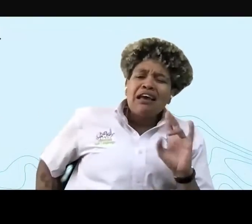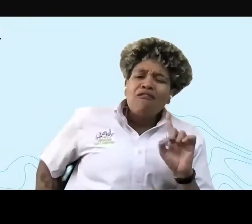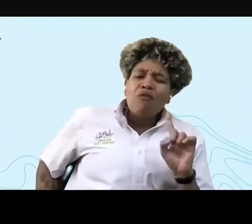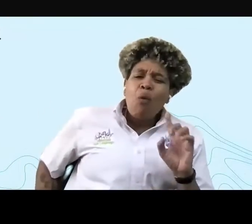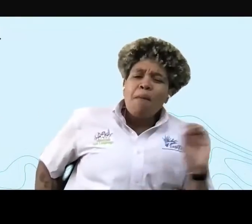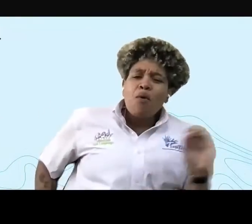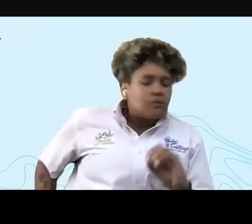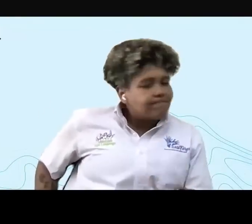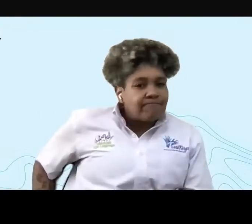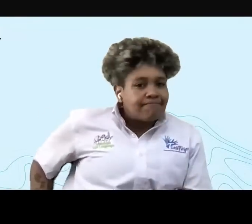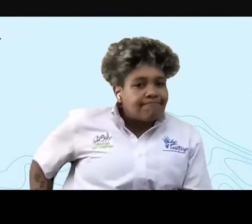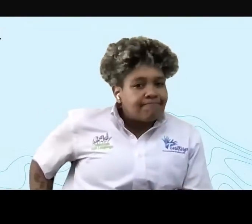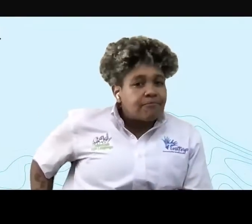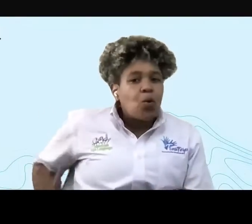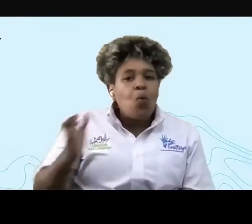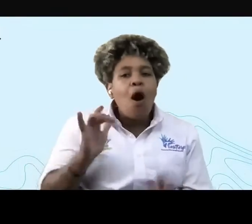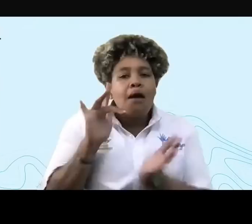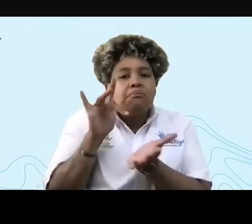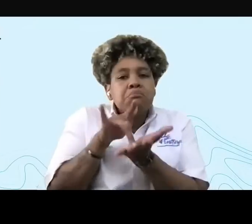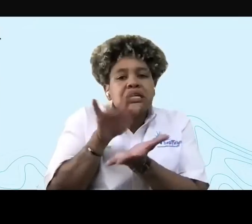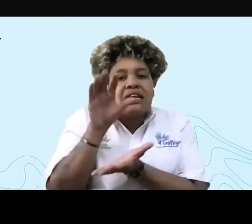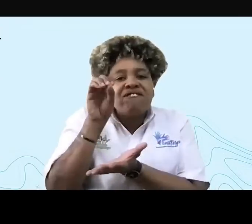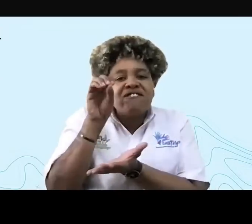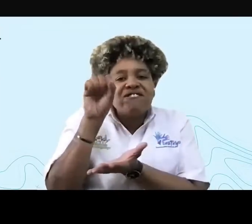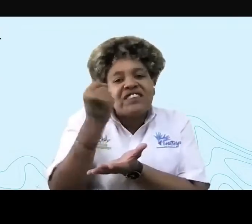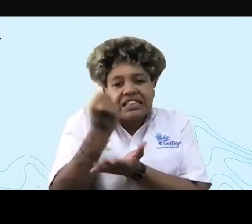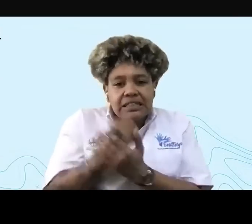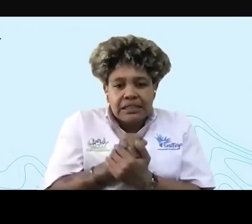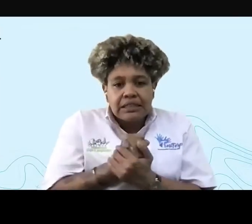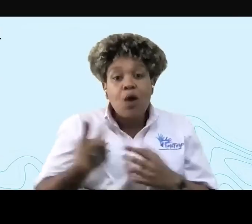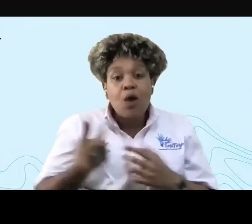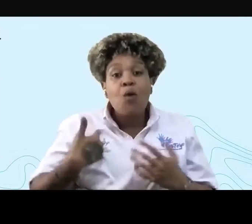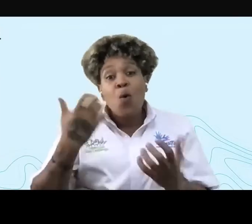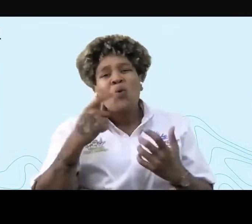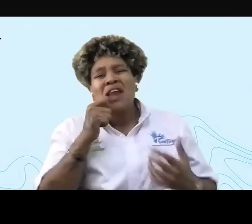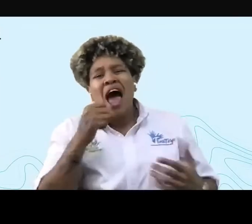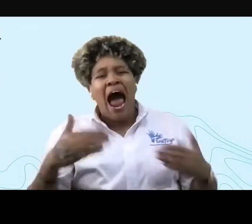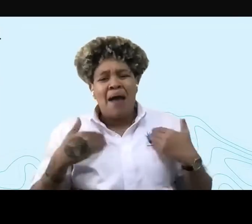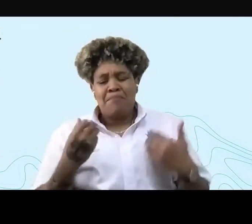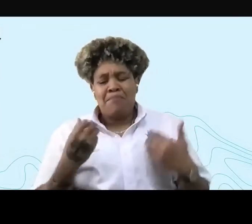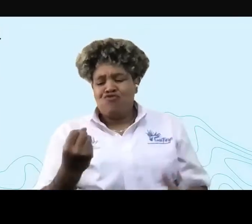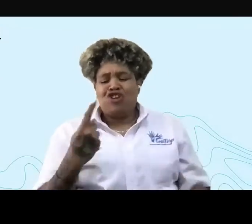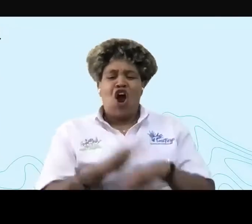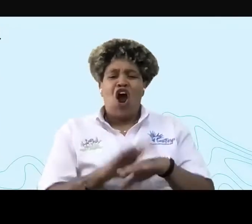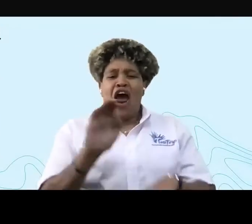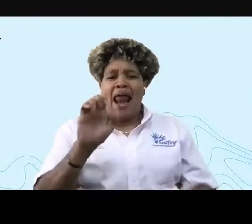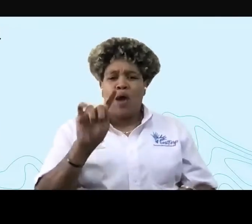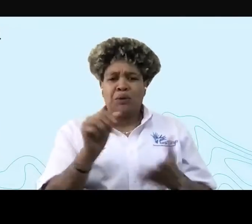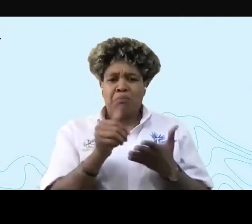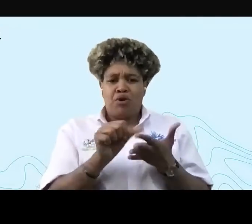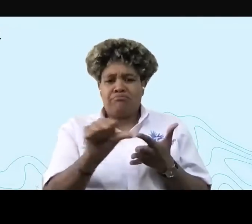are going to mid-50s. We're not happy with a return on equity of